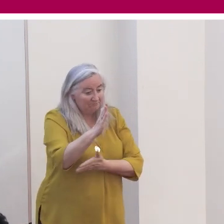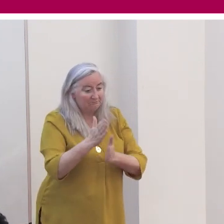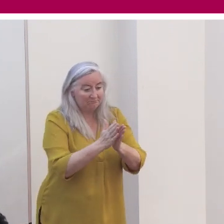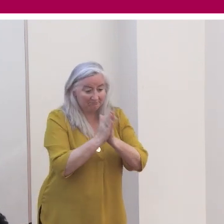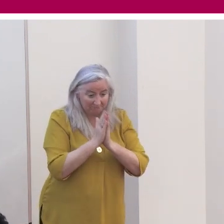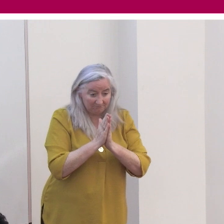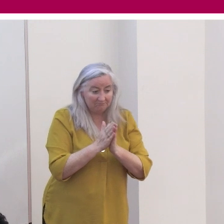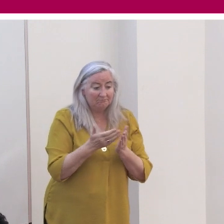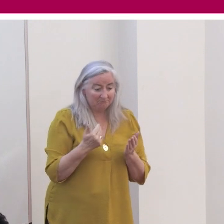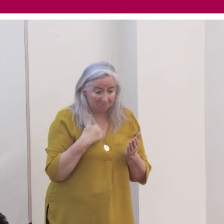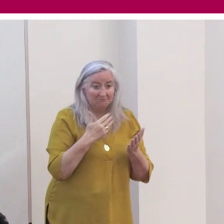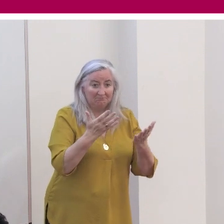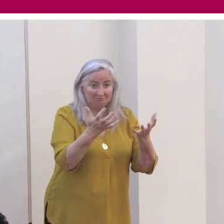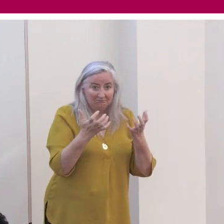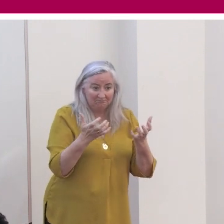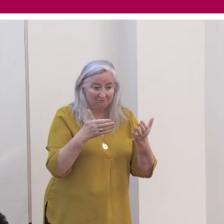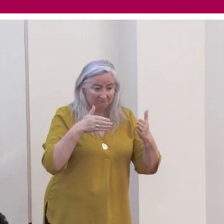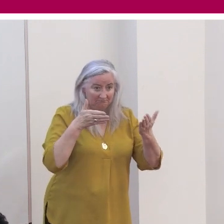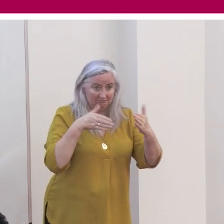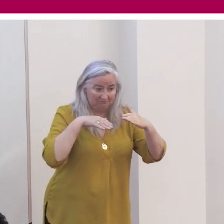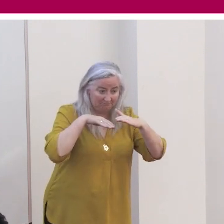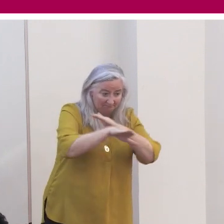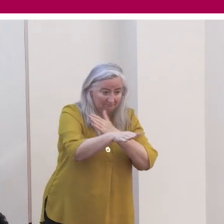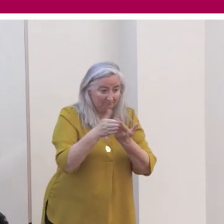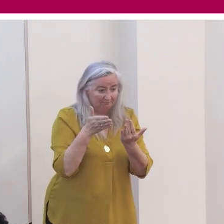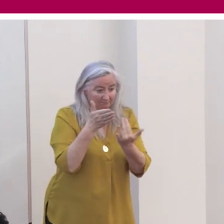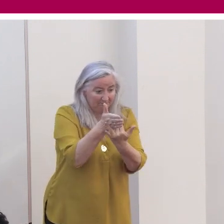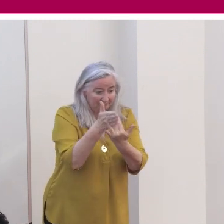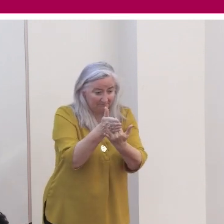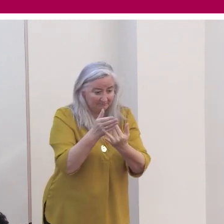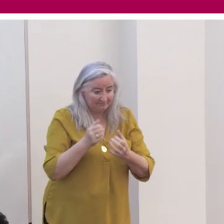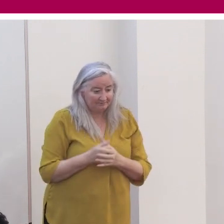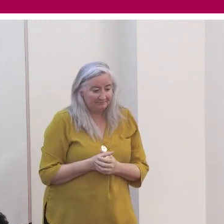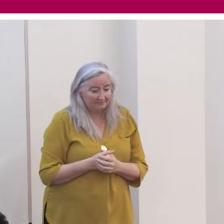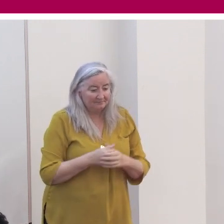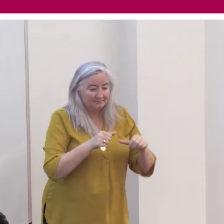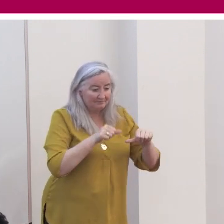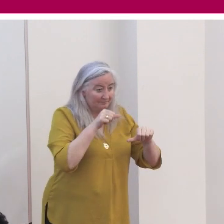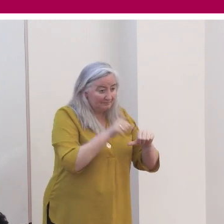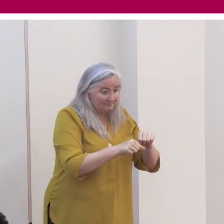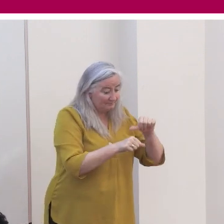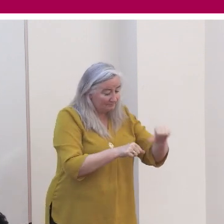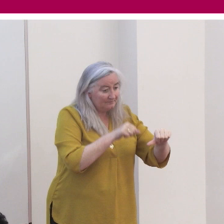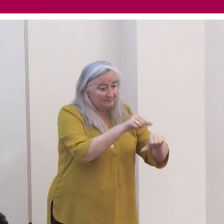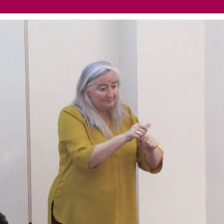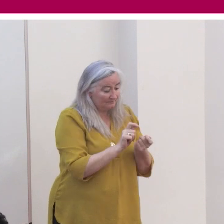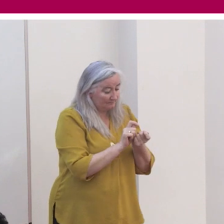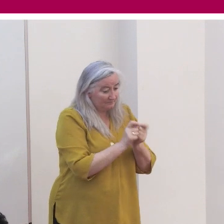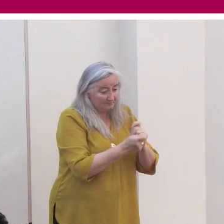disabilities, especially women, to overcome multiple barriers and discrimination that